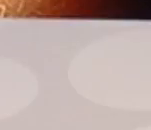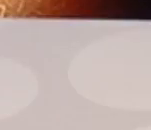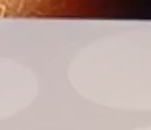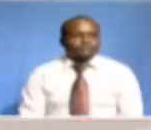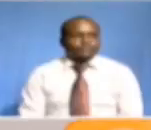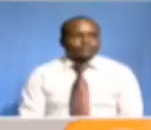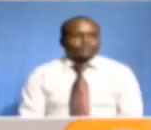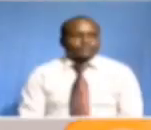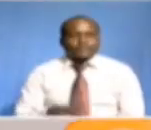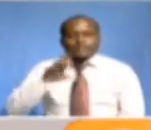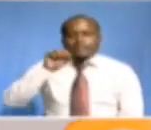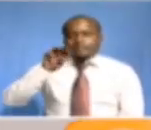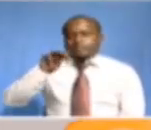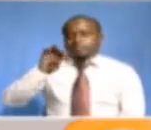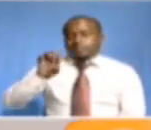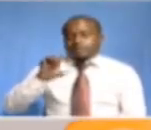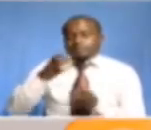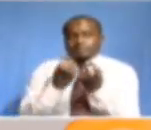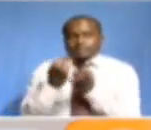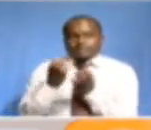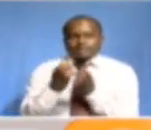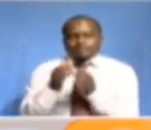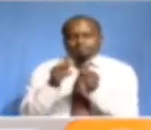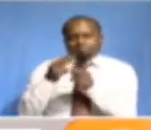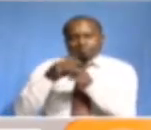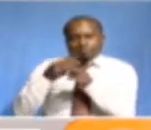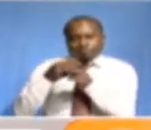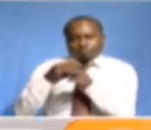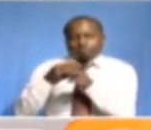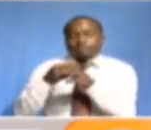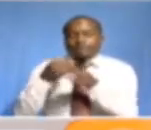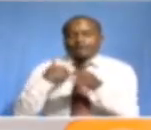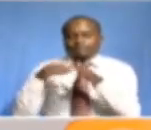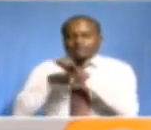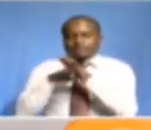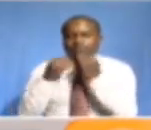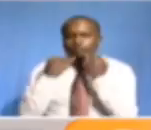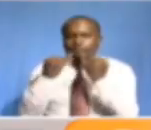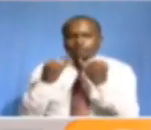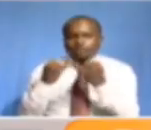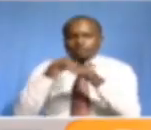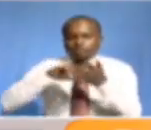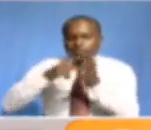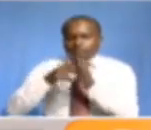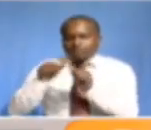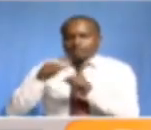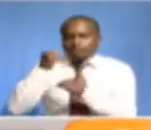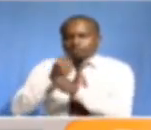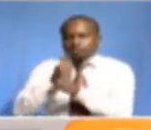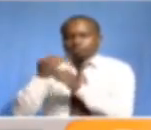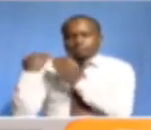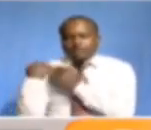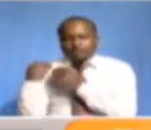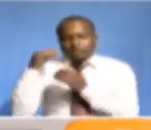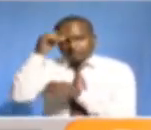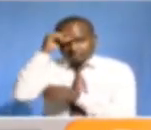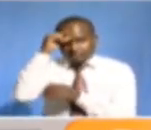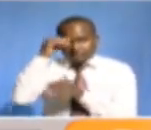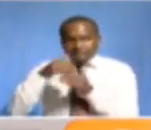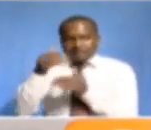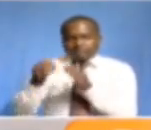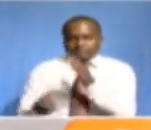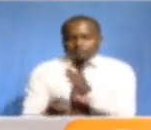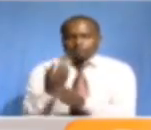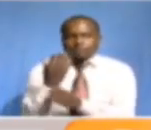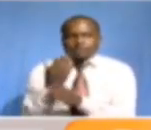Small and medium enterprises will soon have access to information on projects they can undertake on behalf of the government, following the formulation